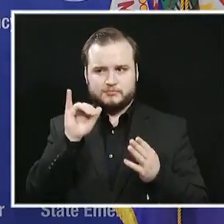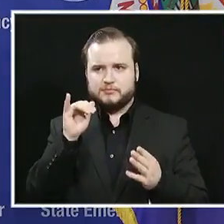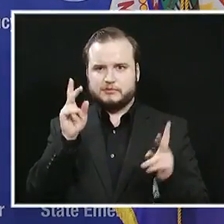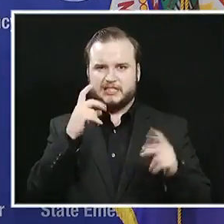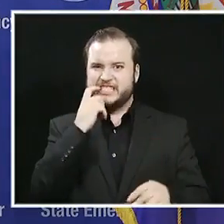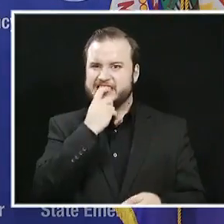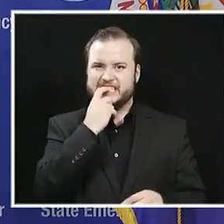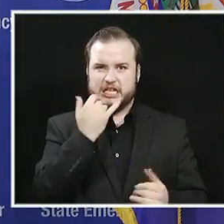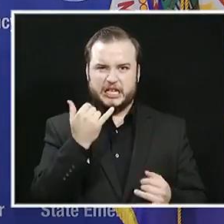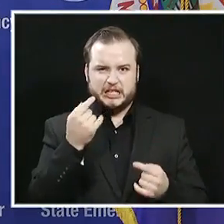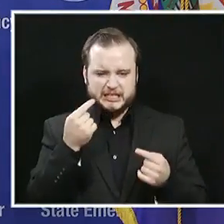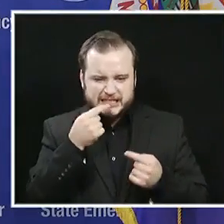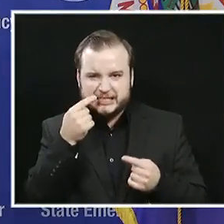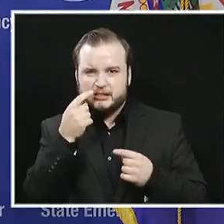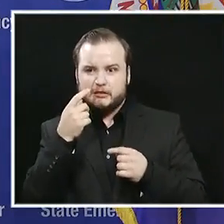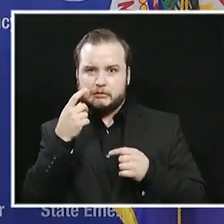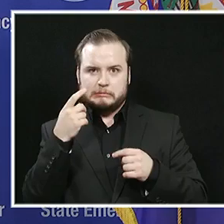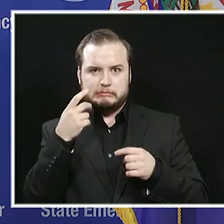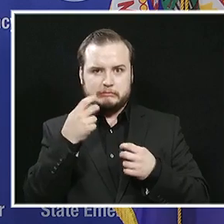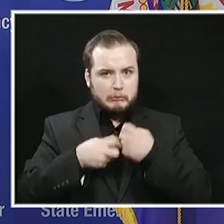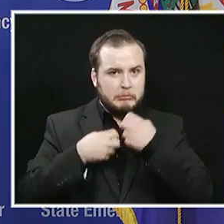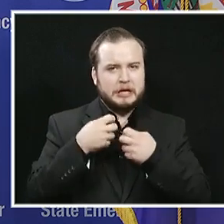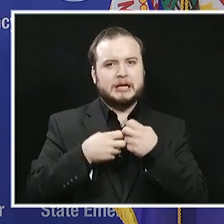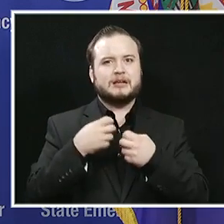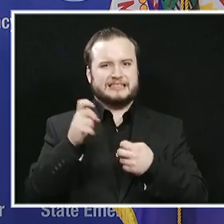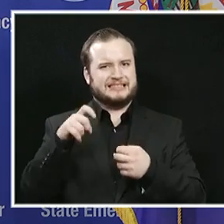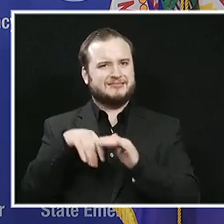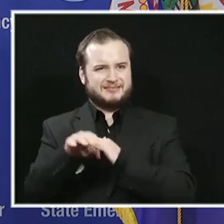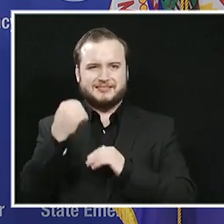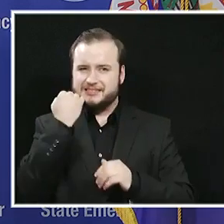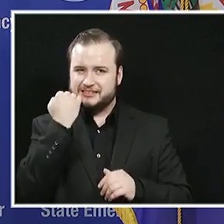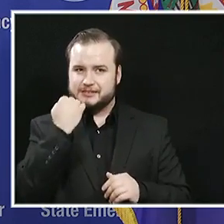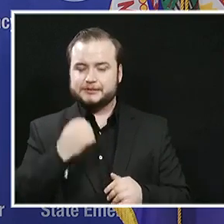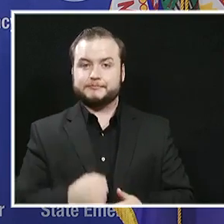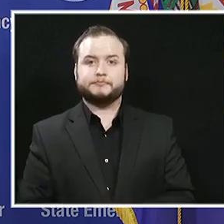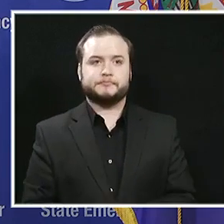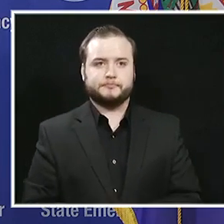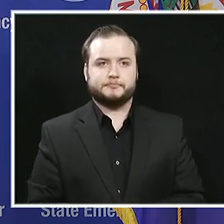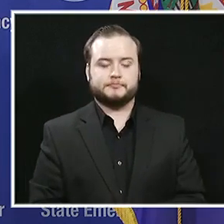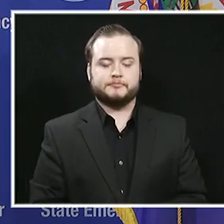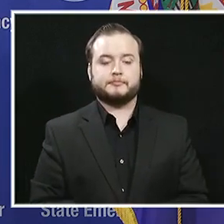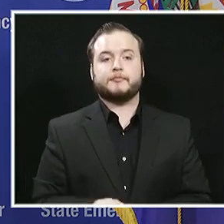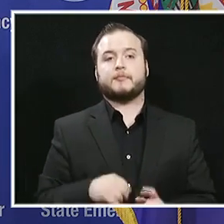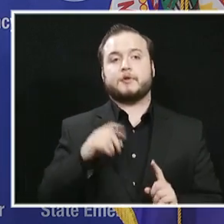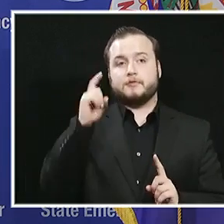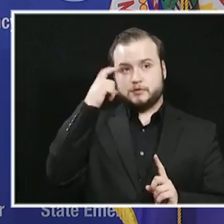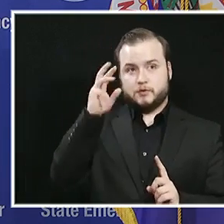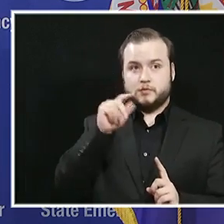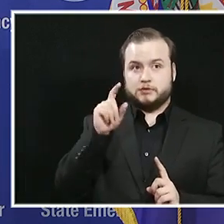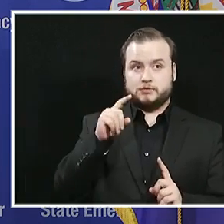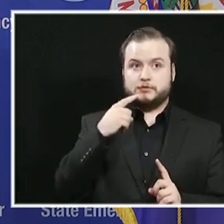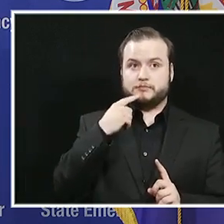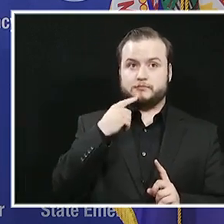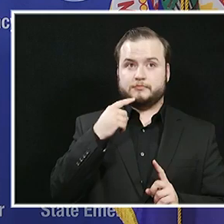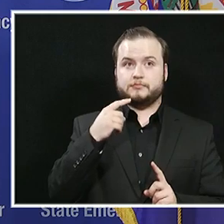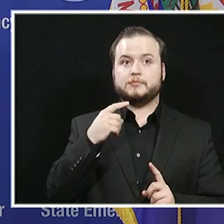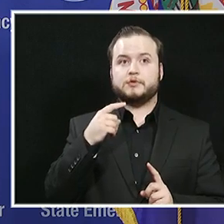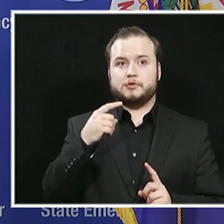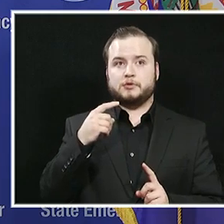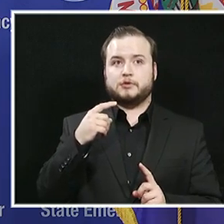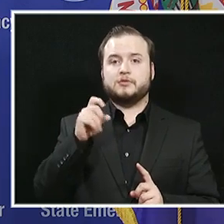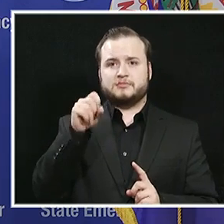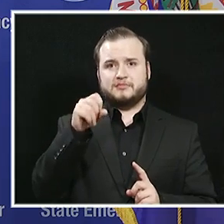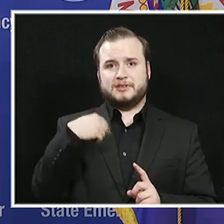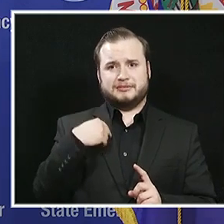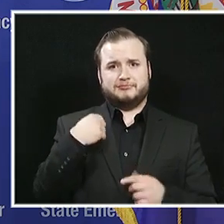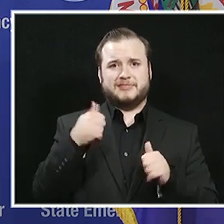is. Surprising, there's, I tried the YouTube video on the haircuts. I'm not recommending it. It didn't get a star, as you